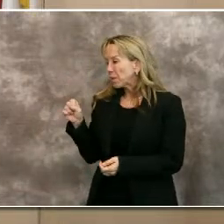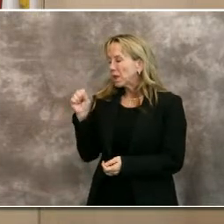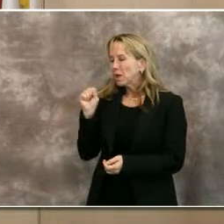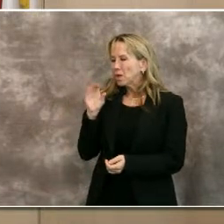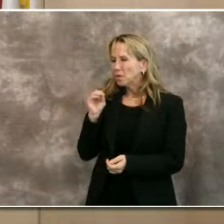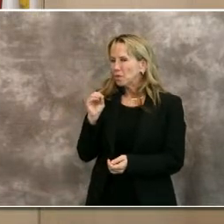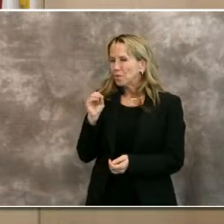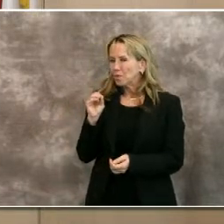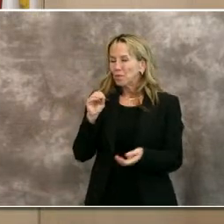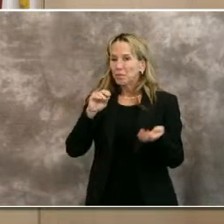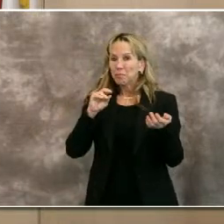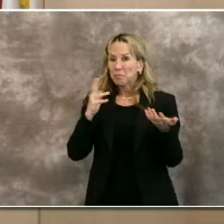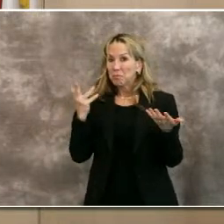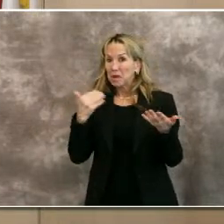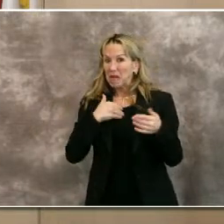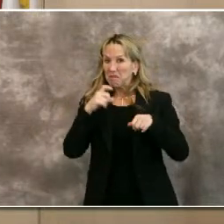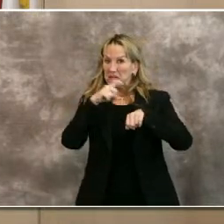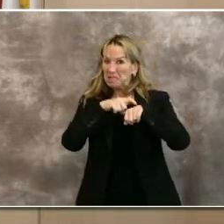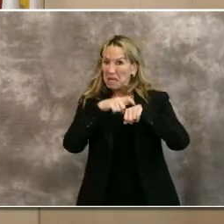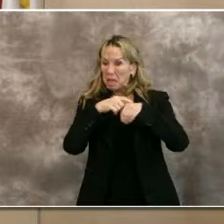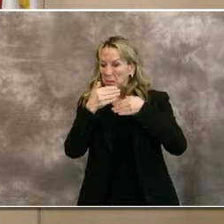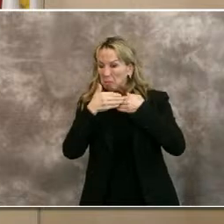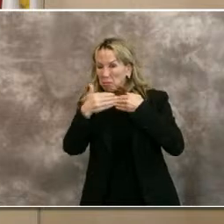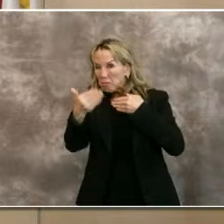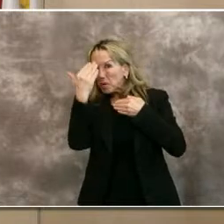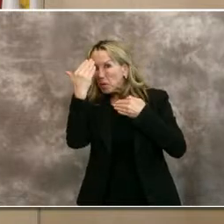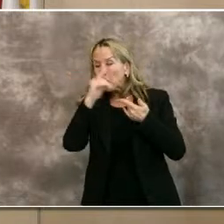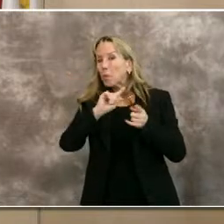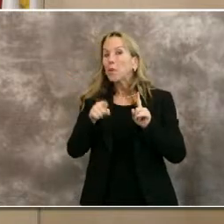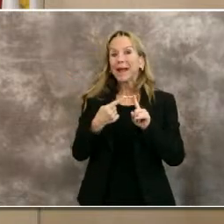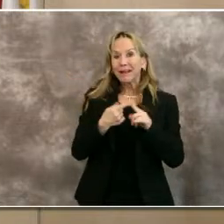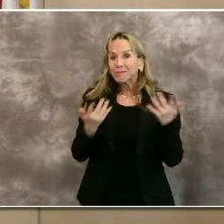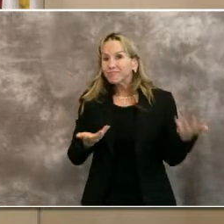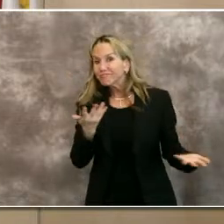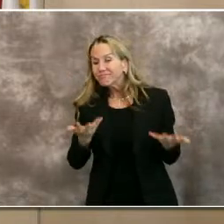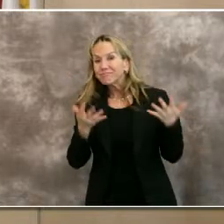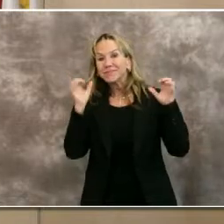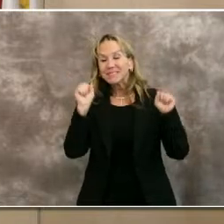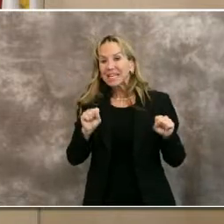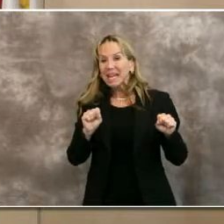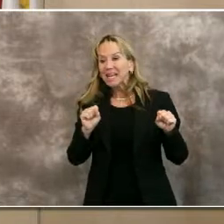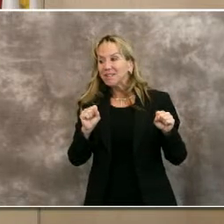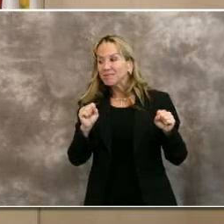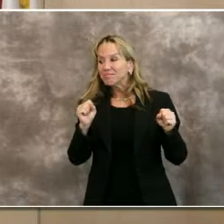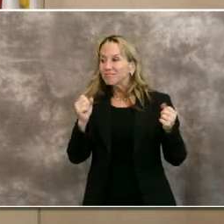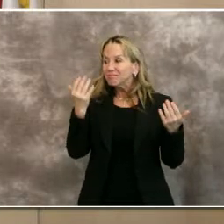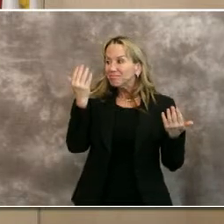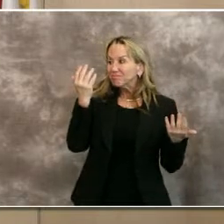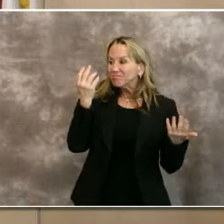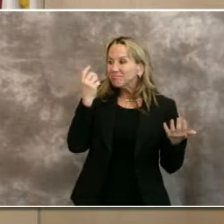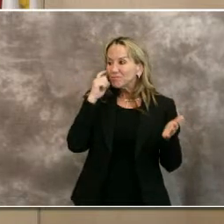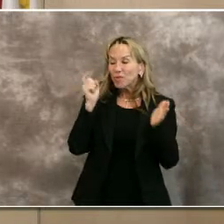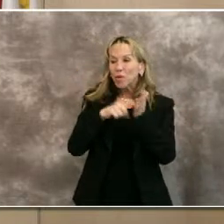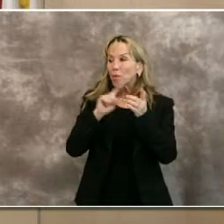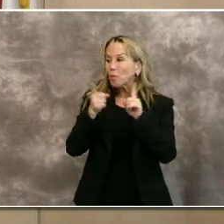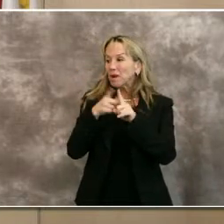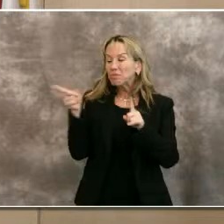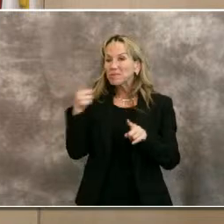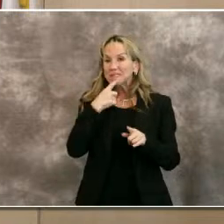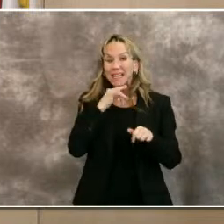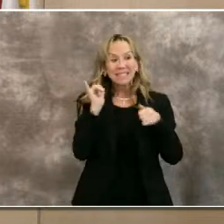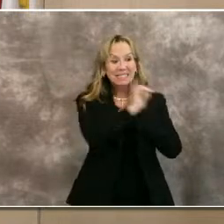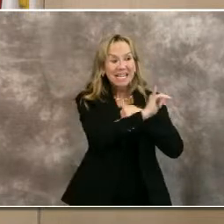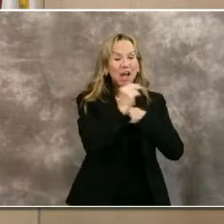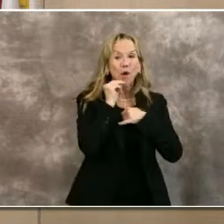So do we have any timeline for when we can expect the stay-at-home order, for people to be